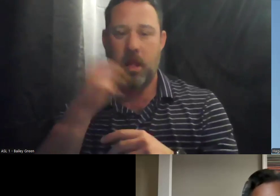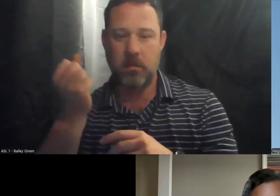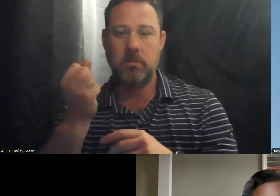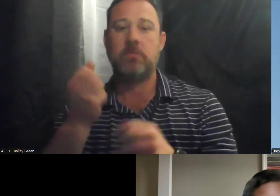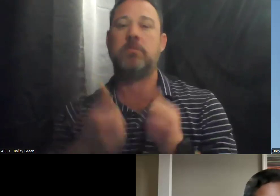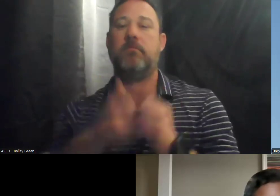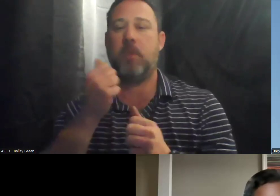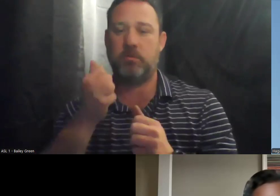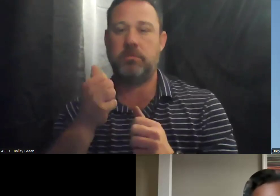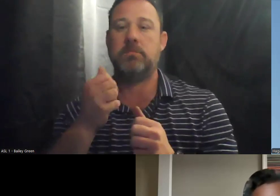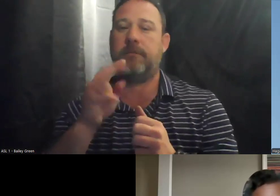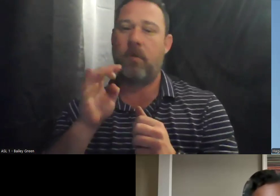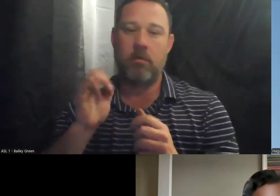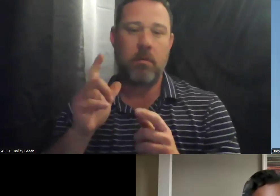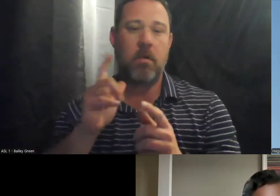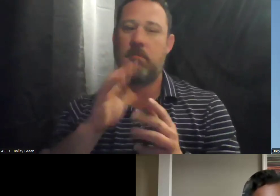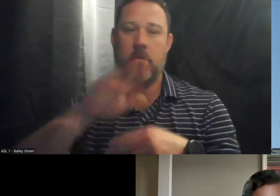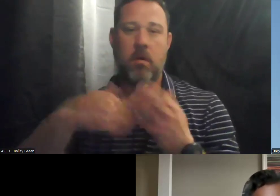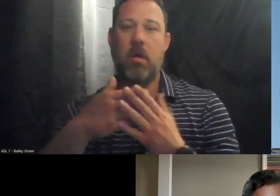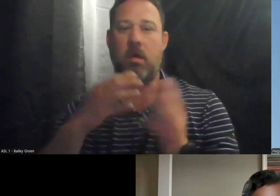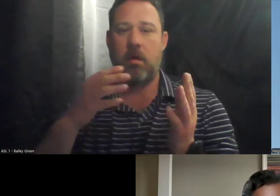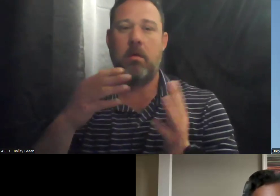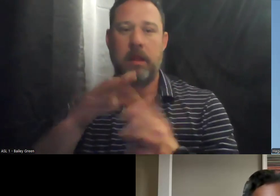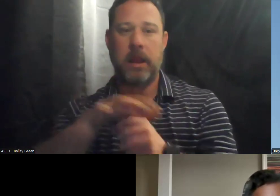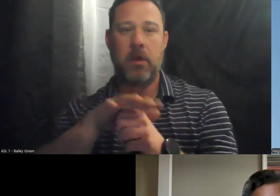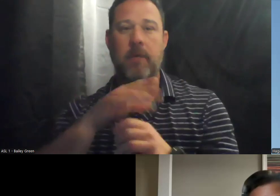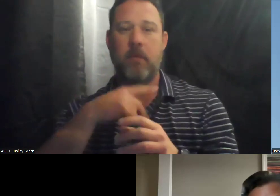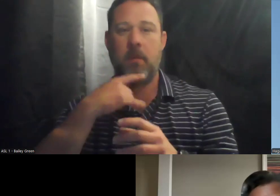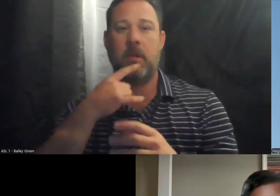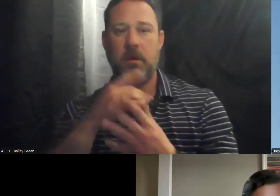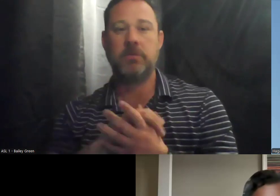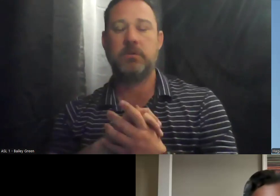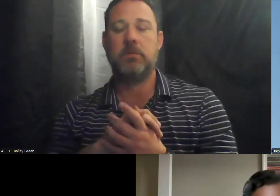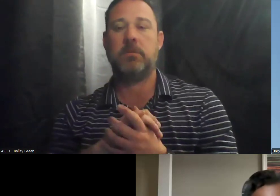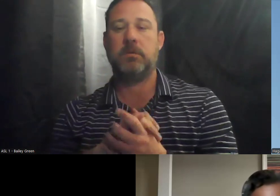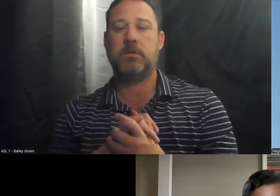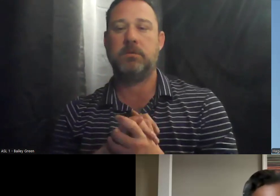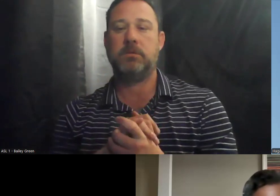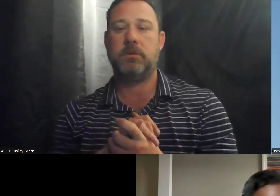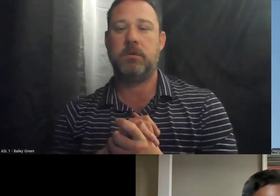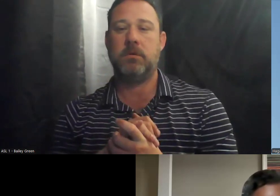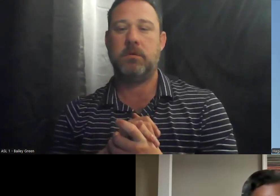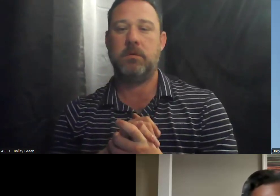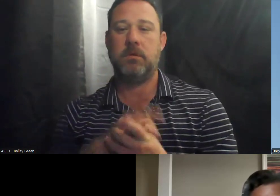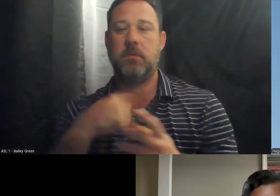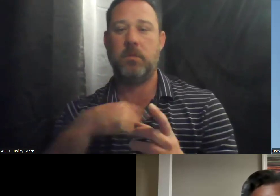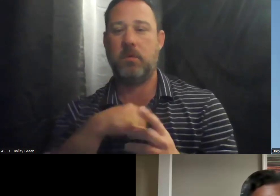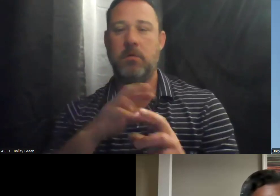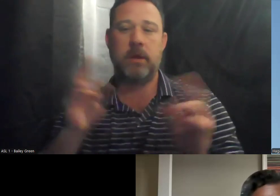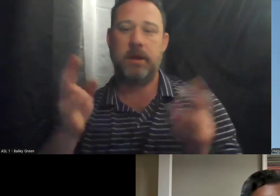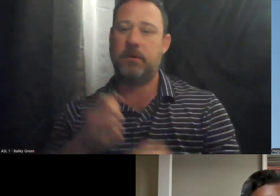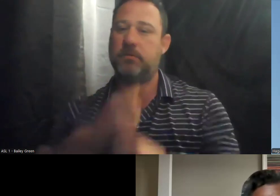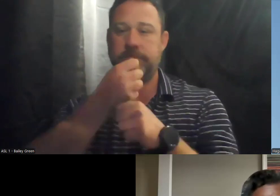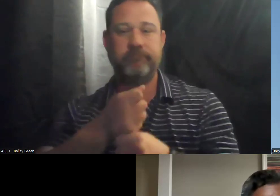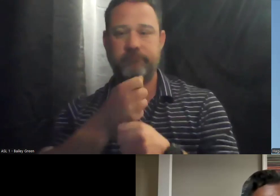most vulnerable again in all cross sections of our population. We're ready to pick up the signs. We